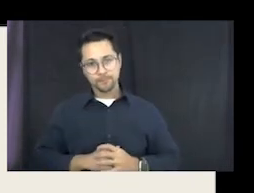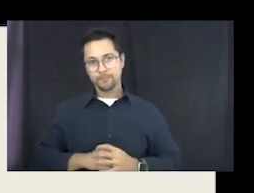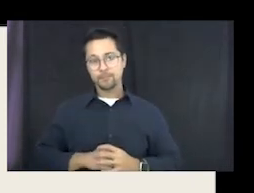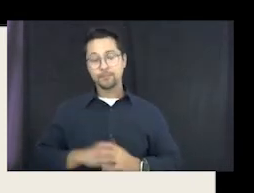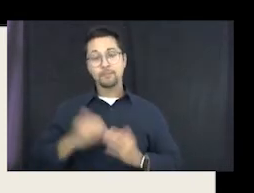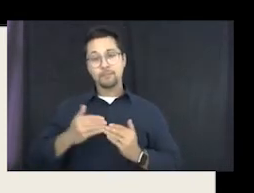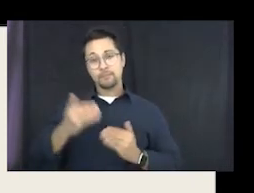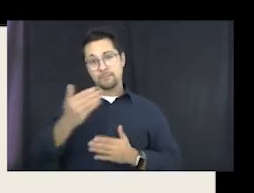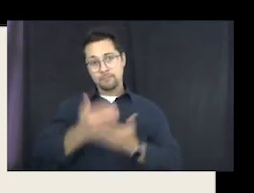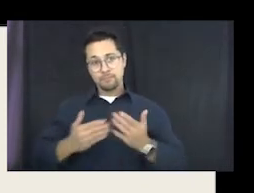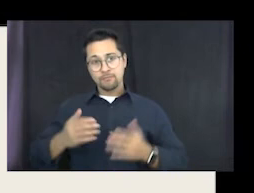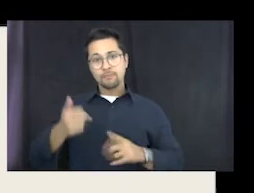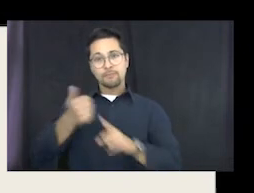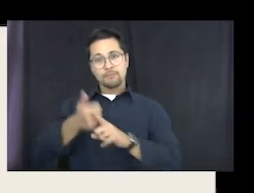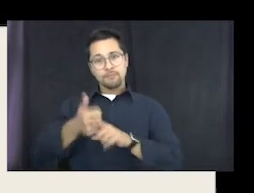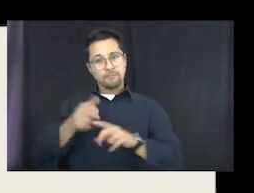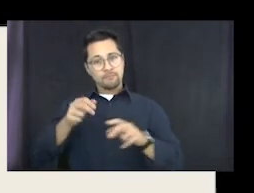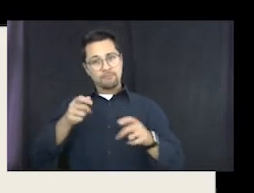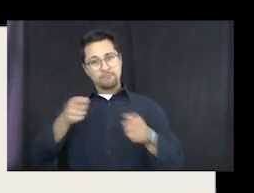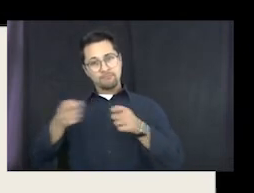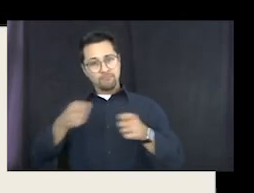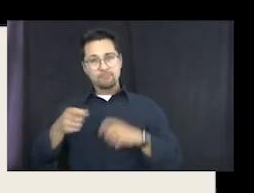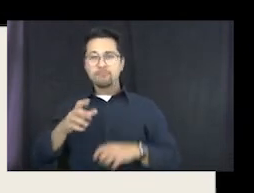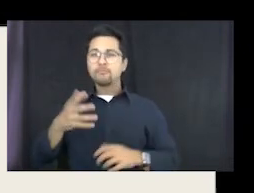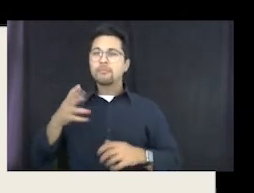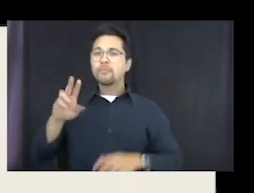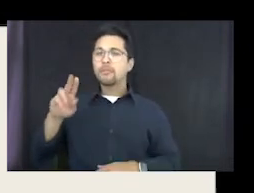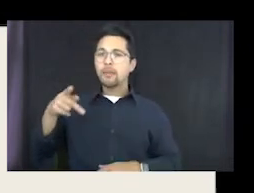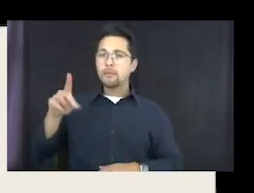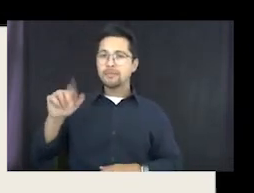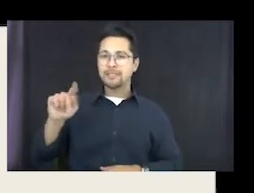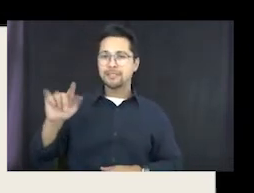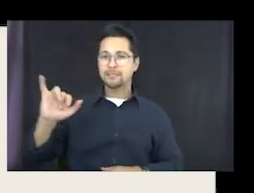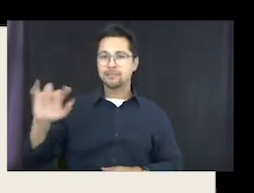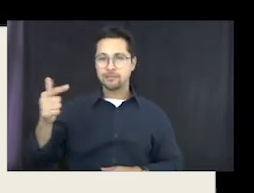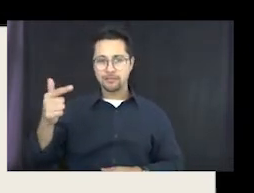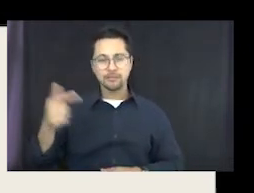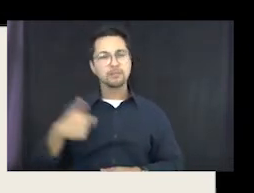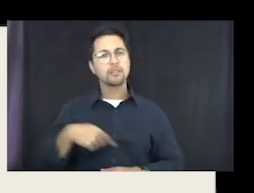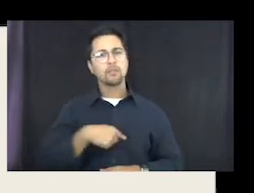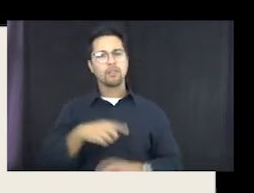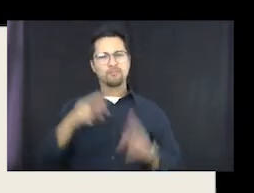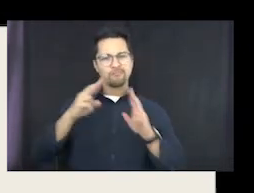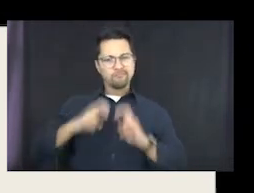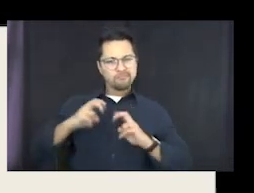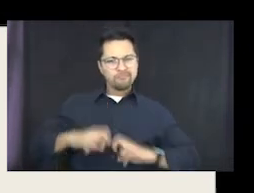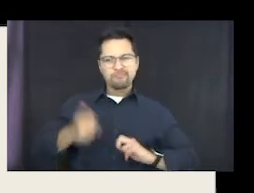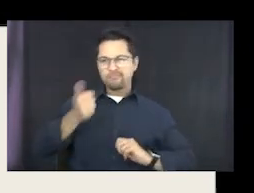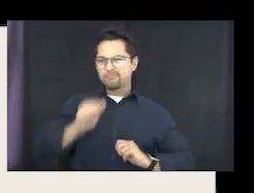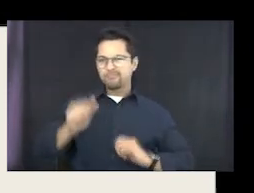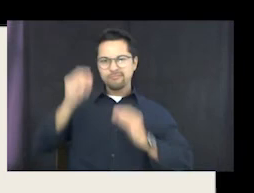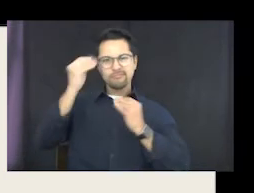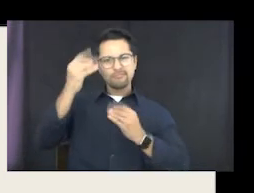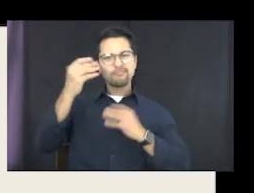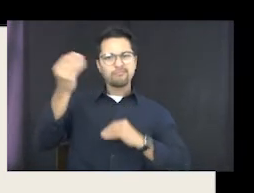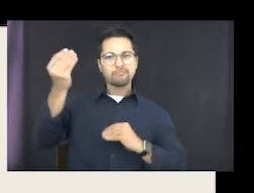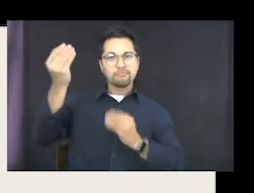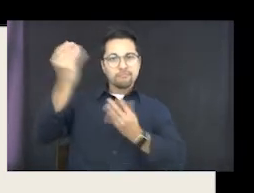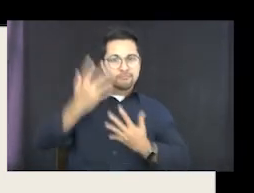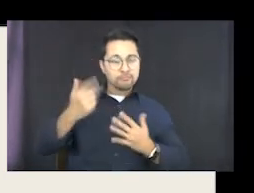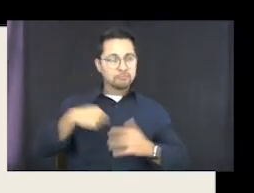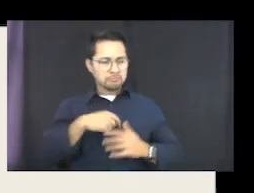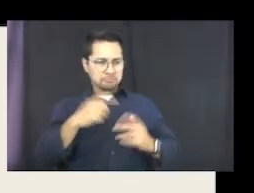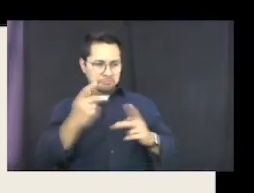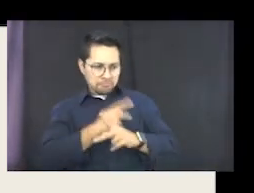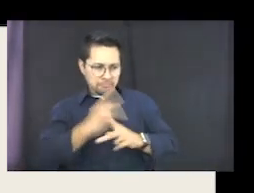The next part of self-regulation we are going to be discussing is updating. Updating is when you evaluate incoming information. We revise what